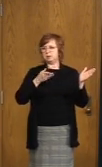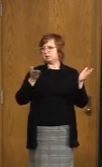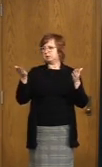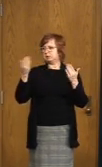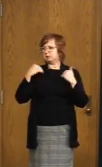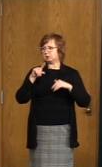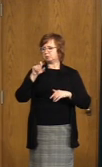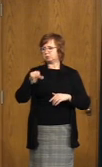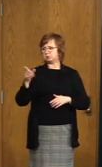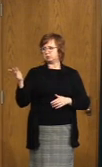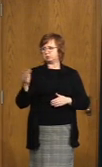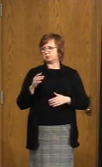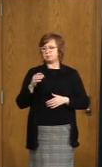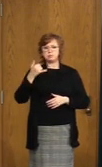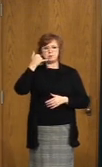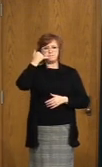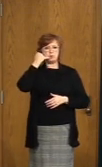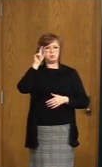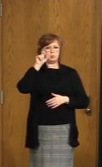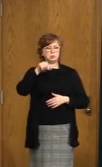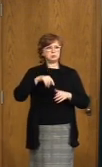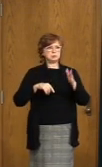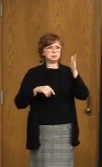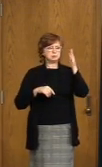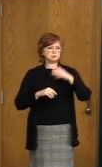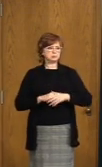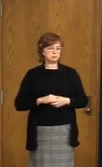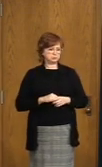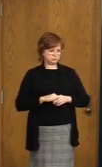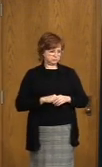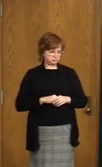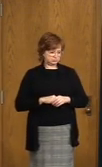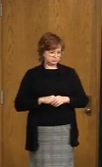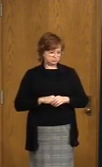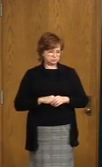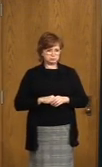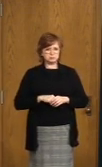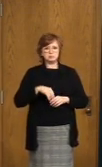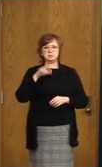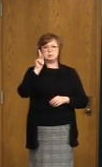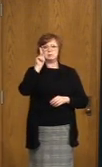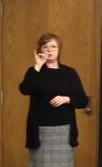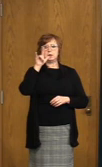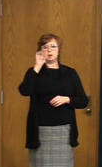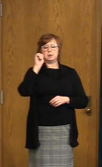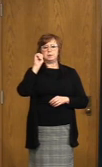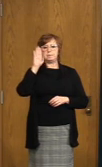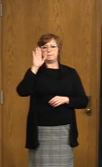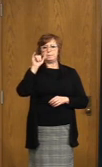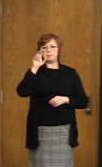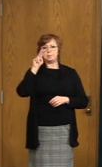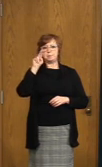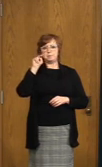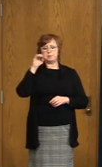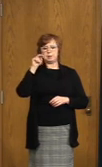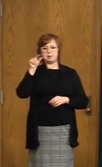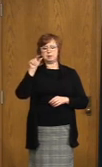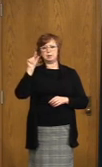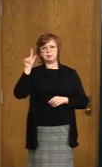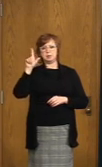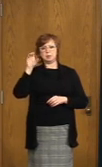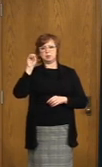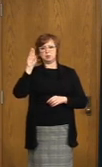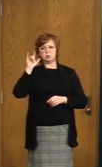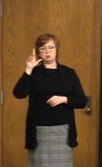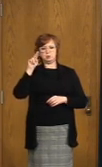We'll take our next question on the line. Operator? We have Kyle Benning with Global. Good